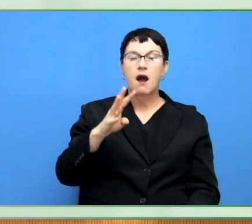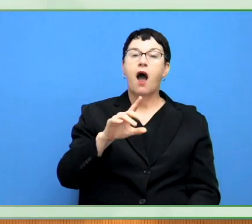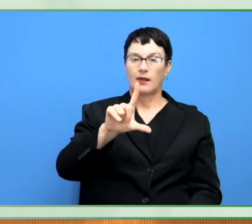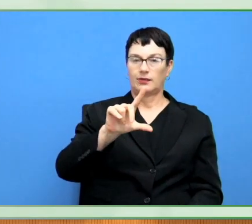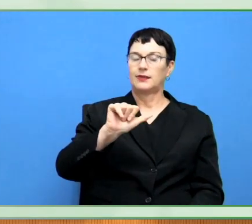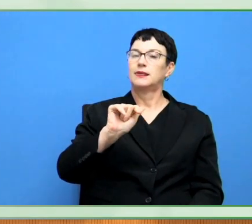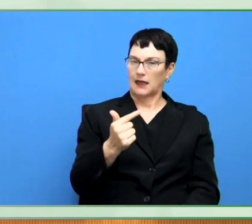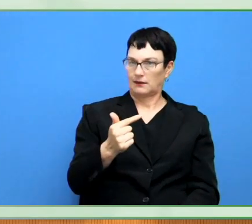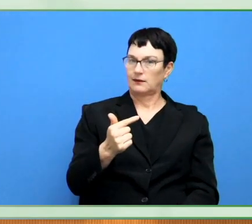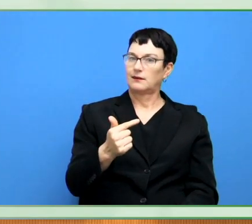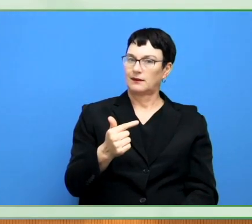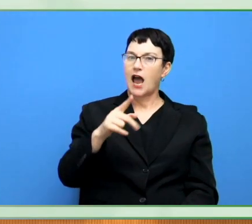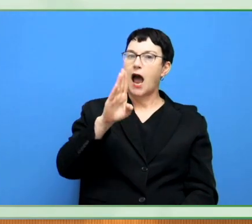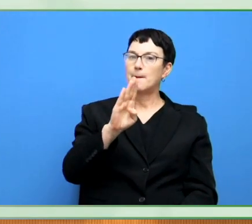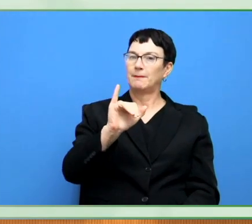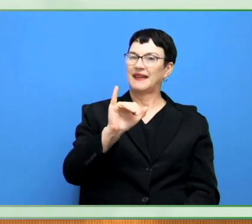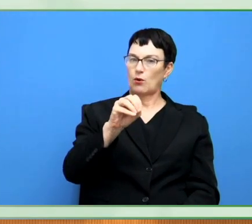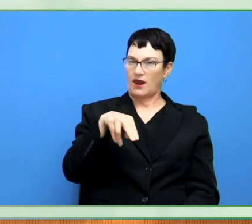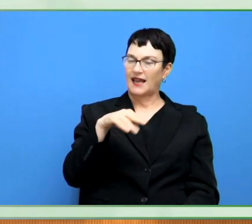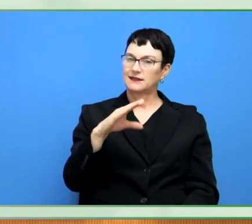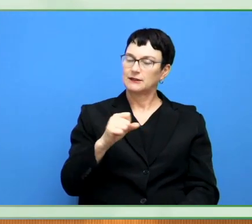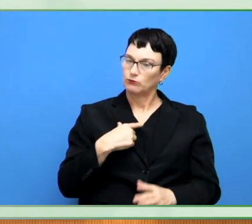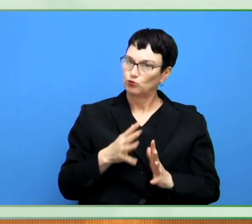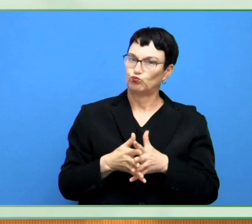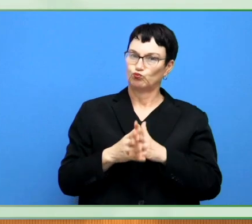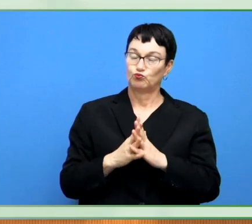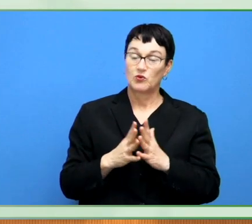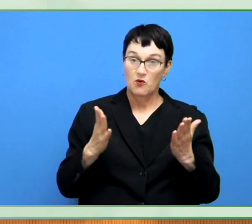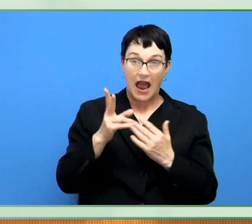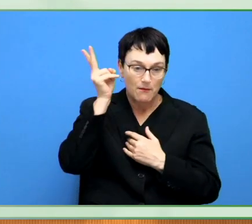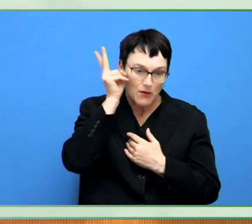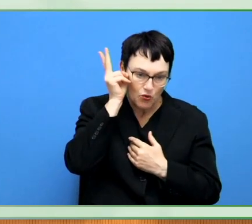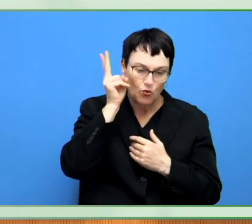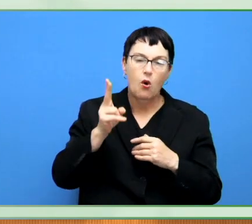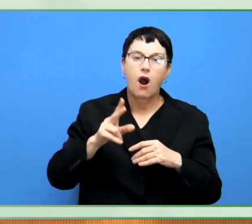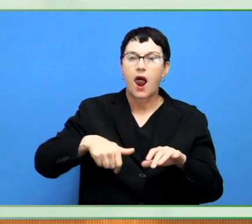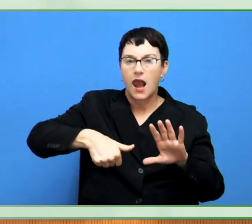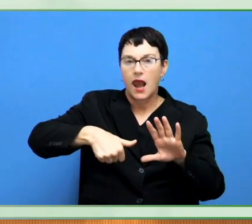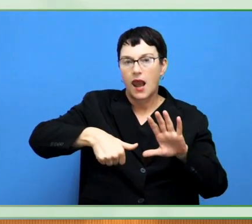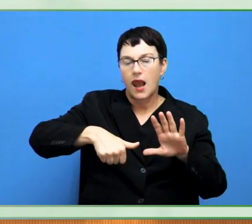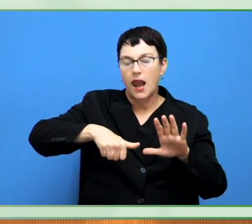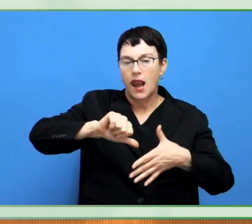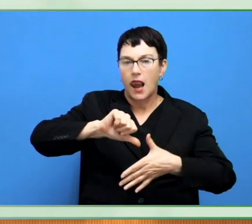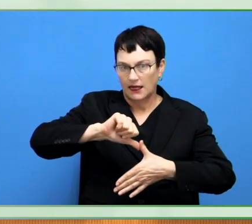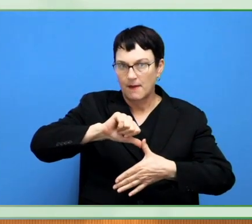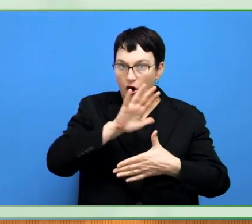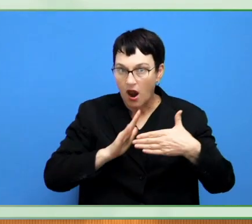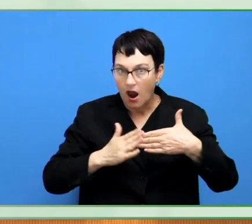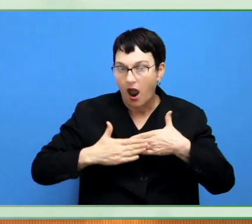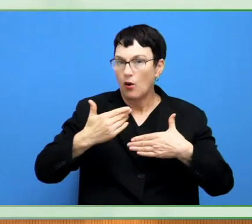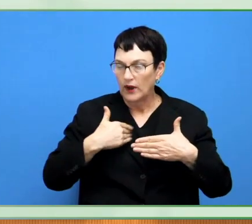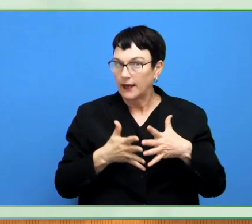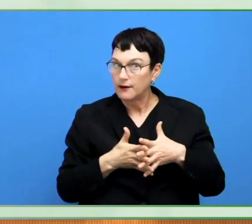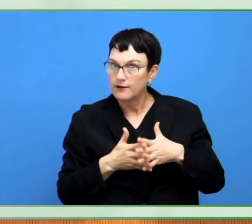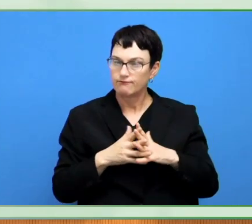across Latin America. And we are capable to develop these affordable solutions because we use digital manufacturing technologies. Such